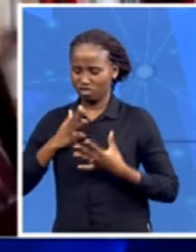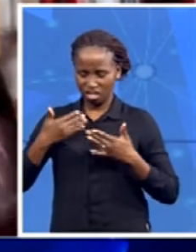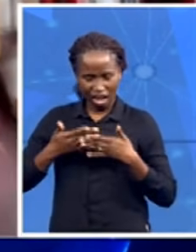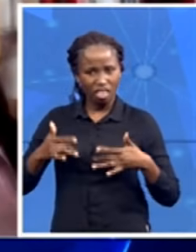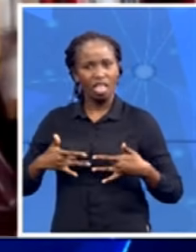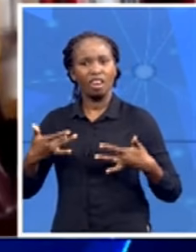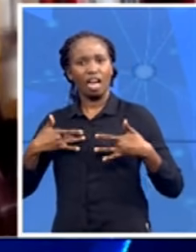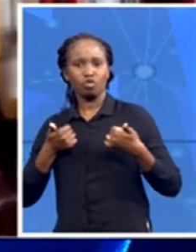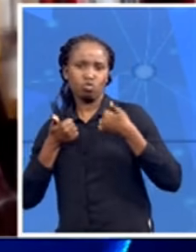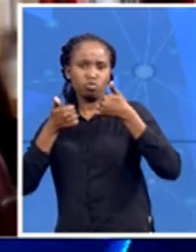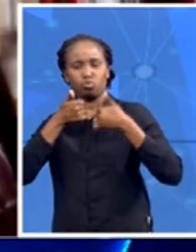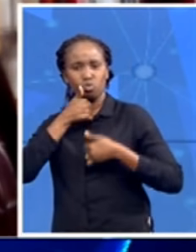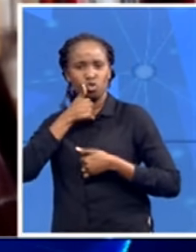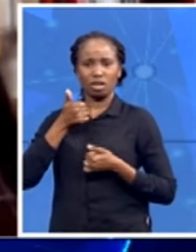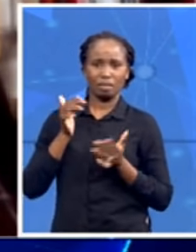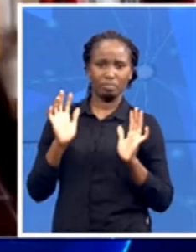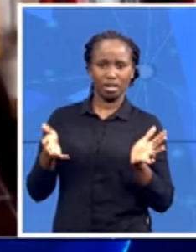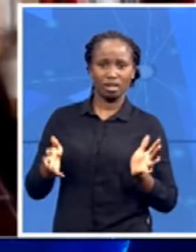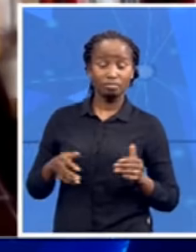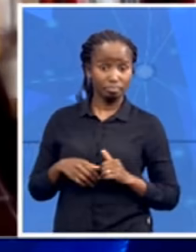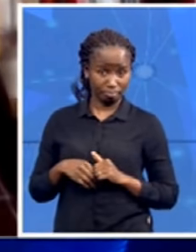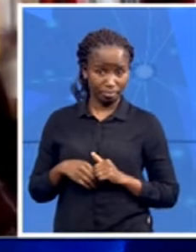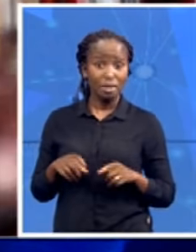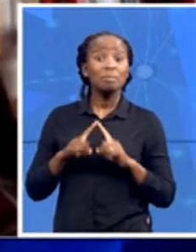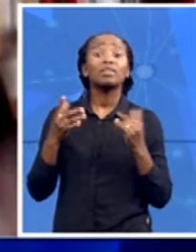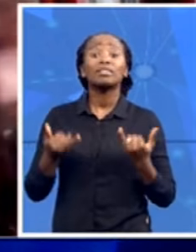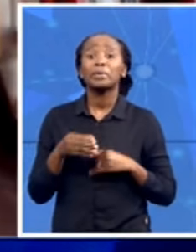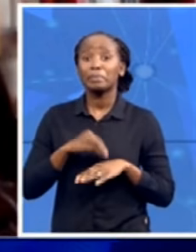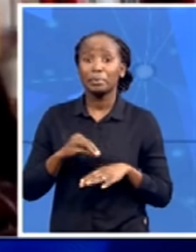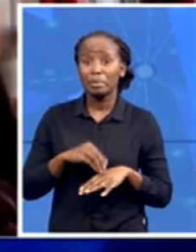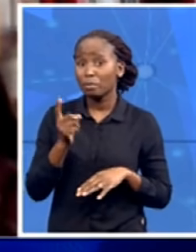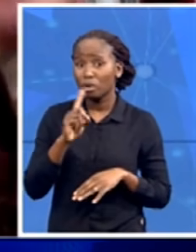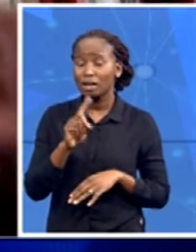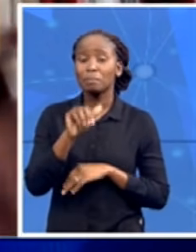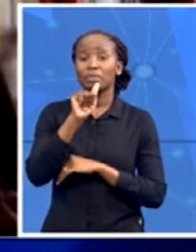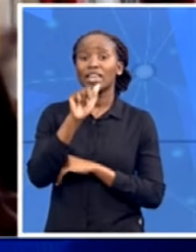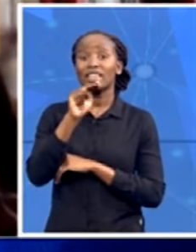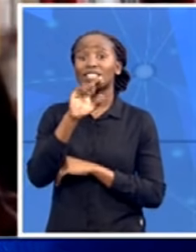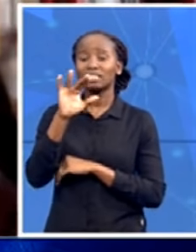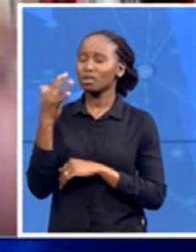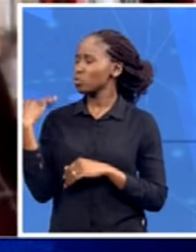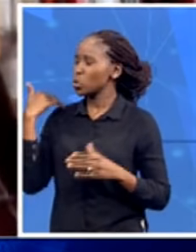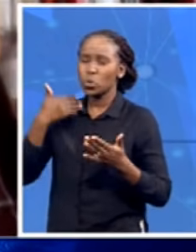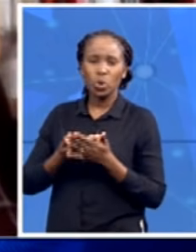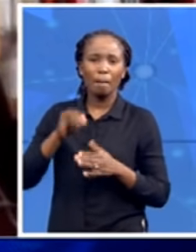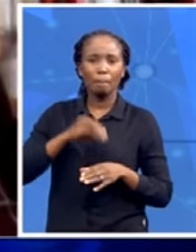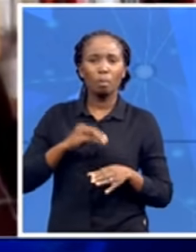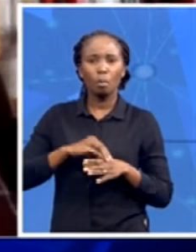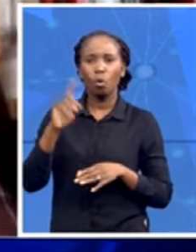The problem that the ANC has had is lack of political